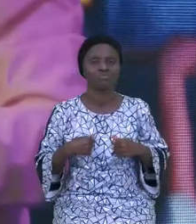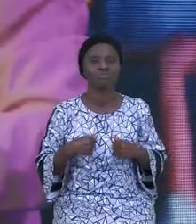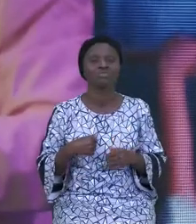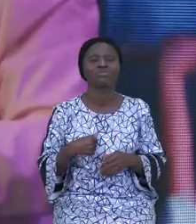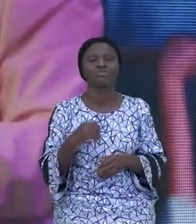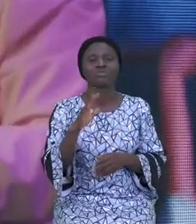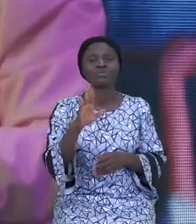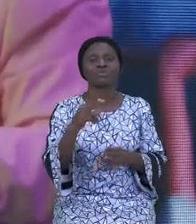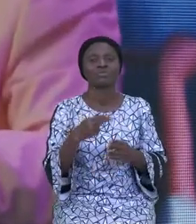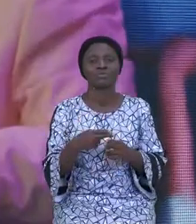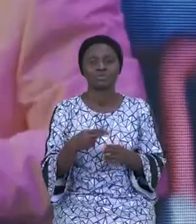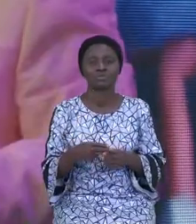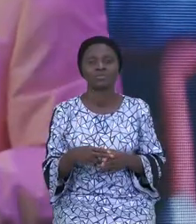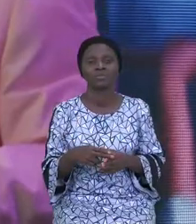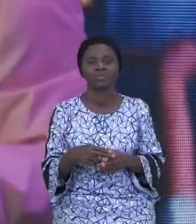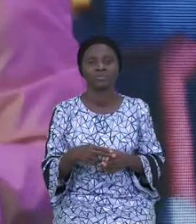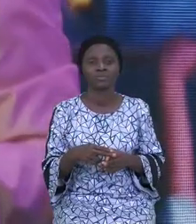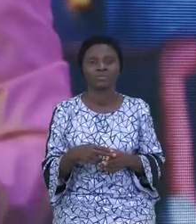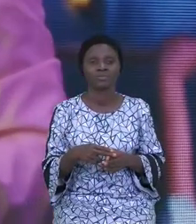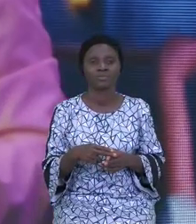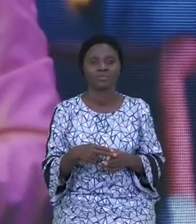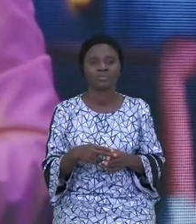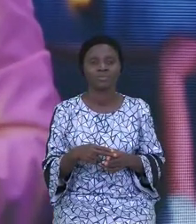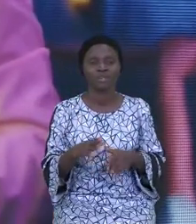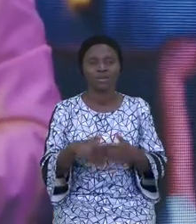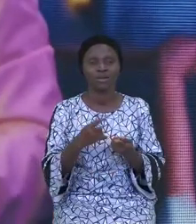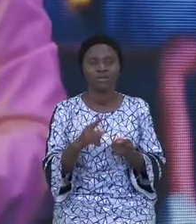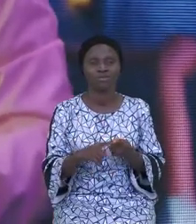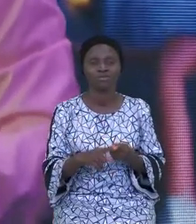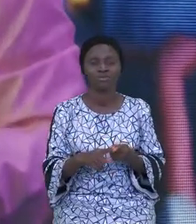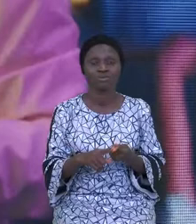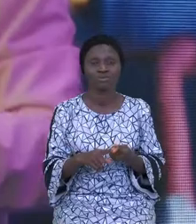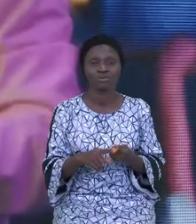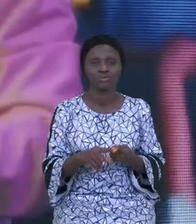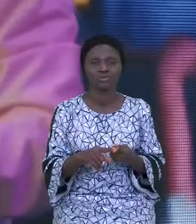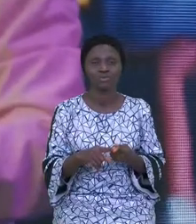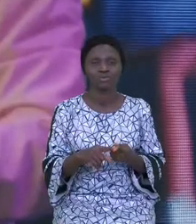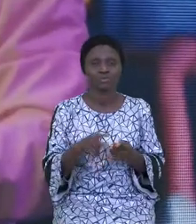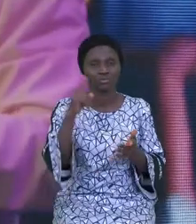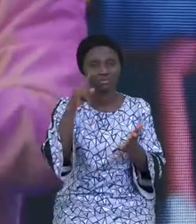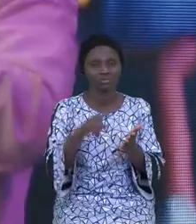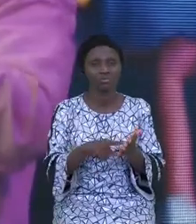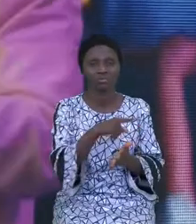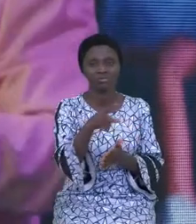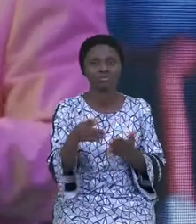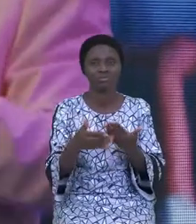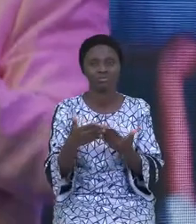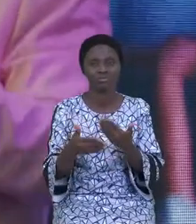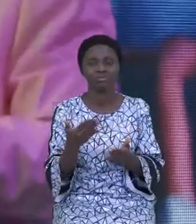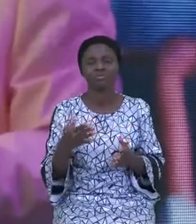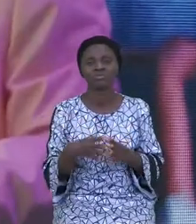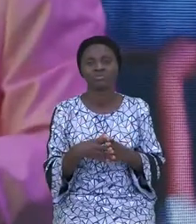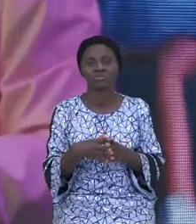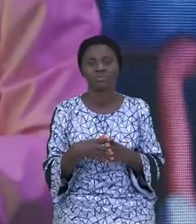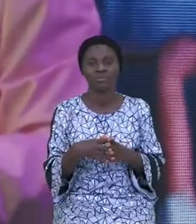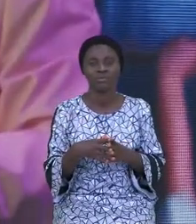be identified easily. Then now we have GSA. We have telephone. Everyone, almost